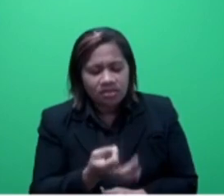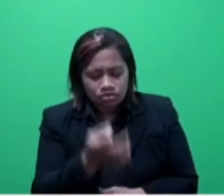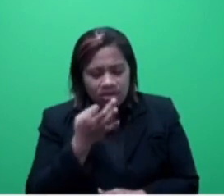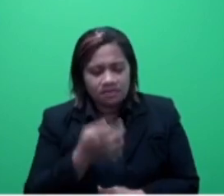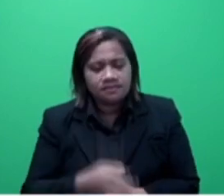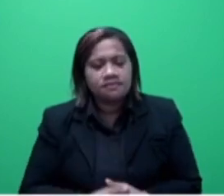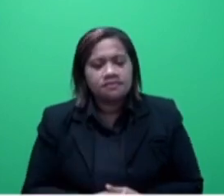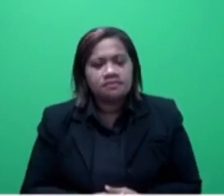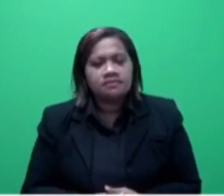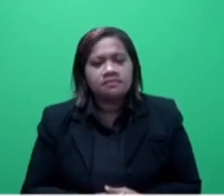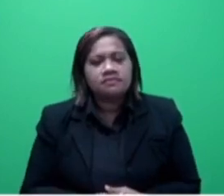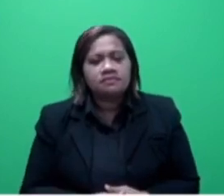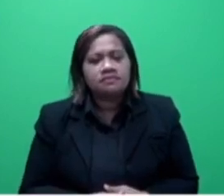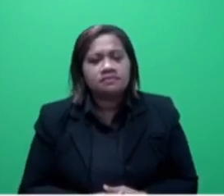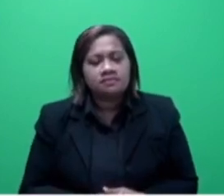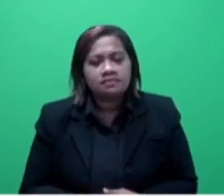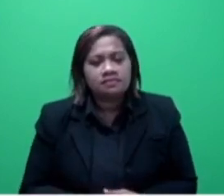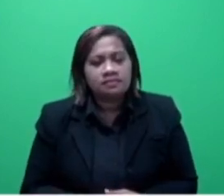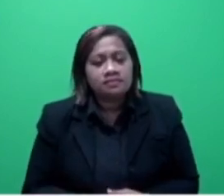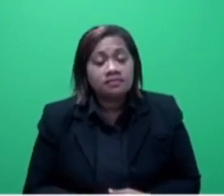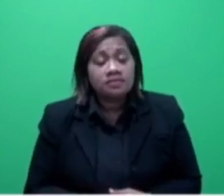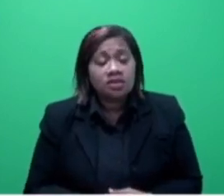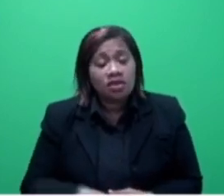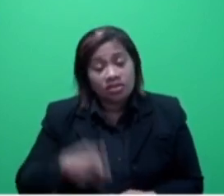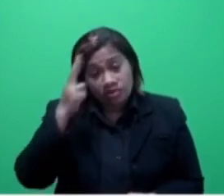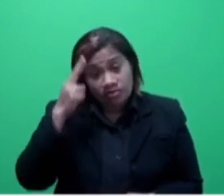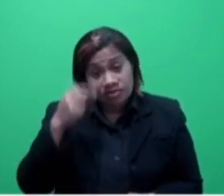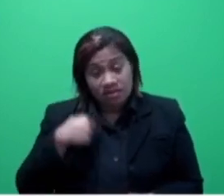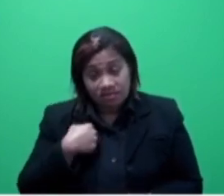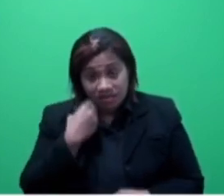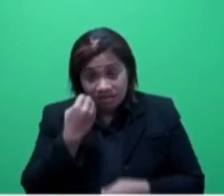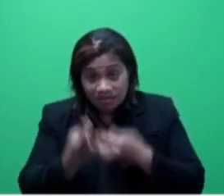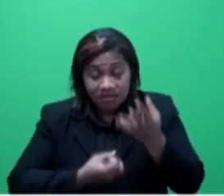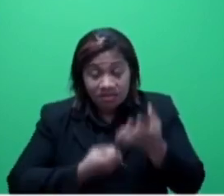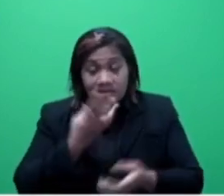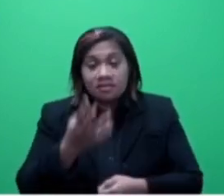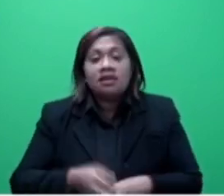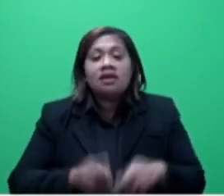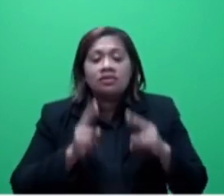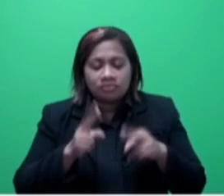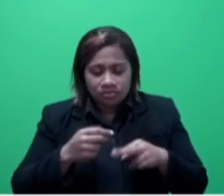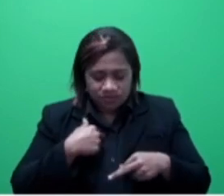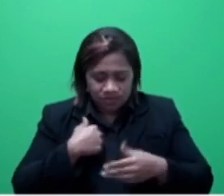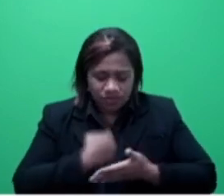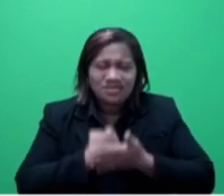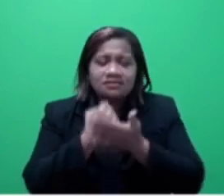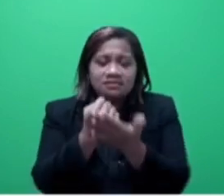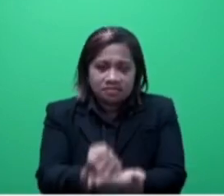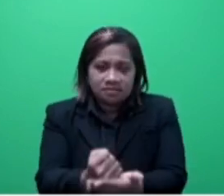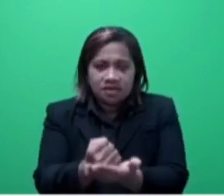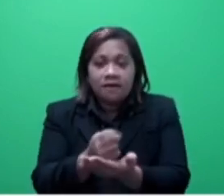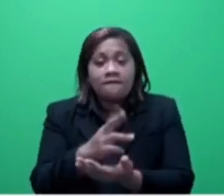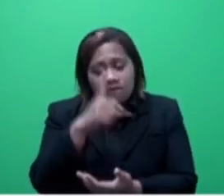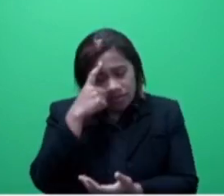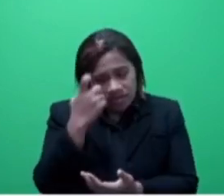Honourable Speaker, sir, based on the reasons that I've just mentioned, I wish to reiterate my support for the motion and request that the